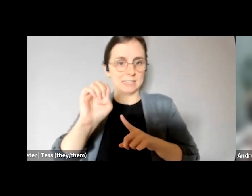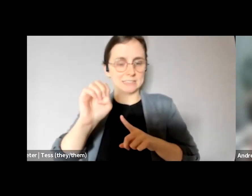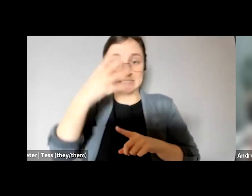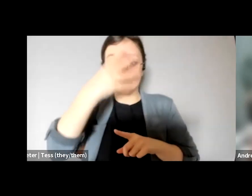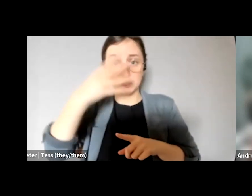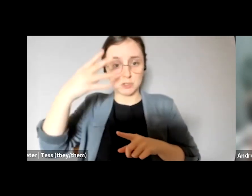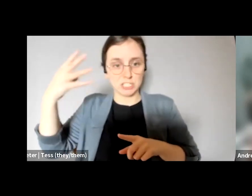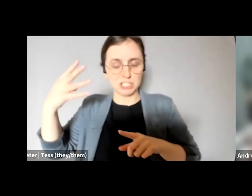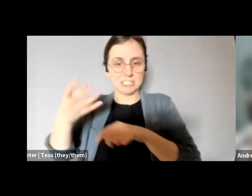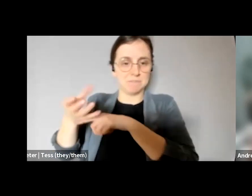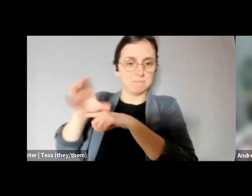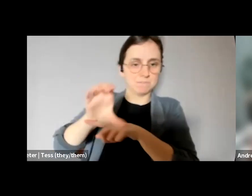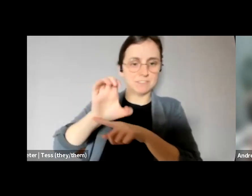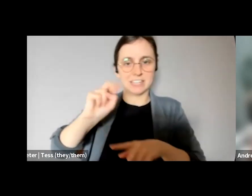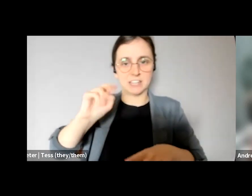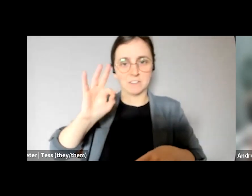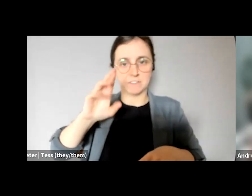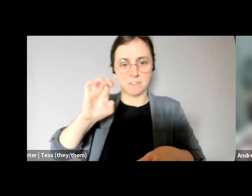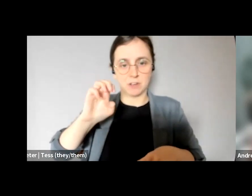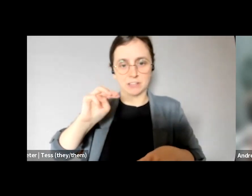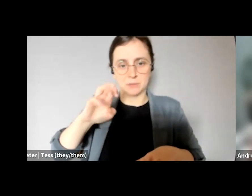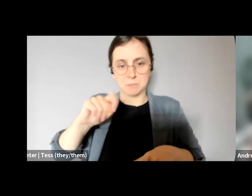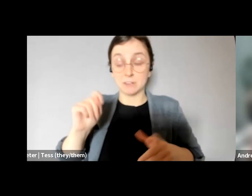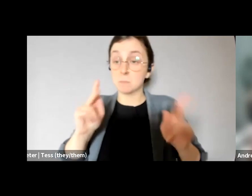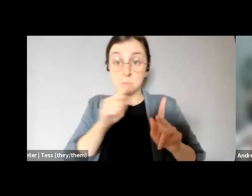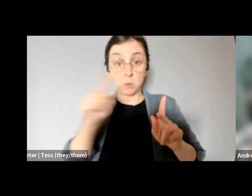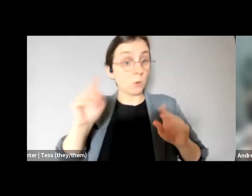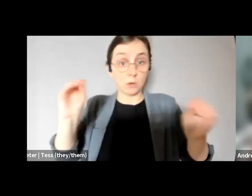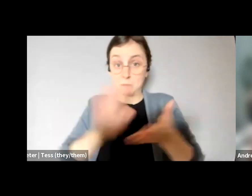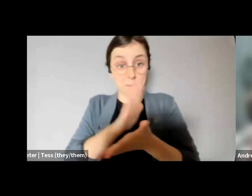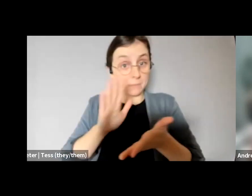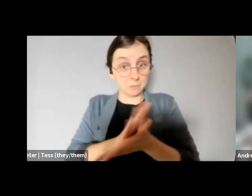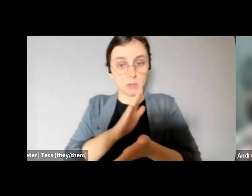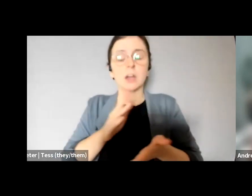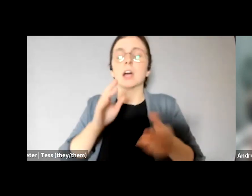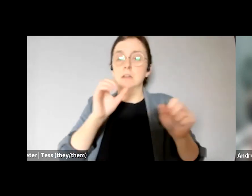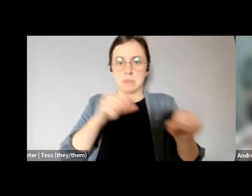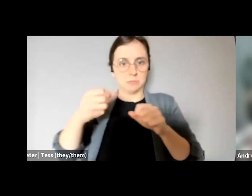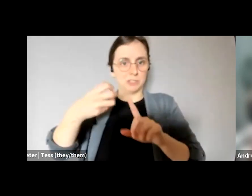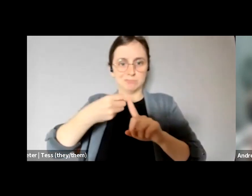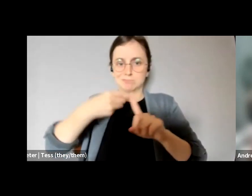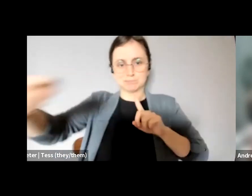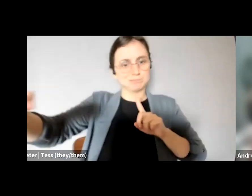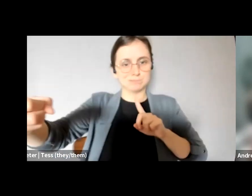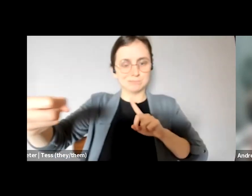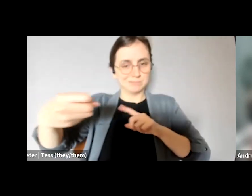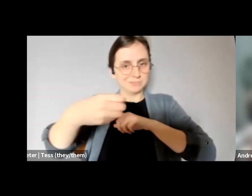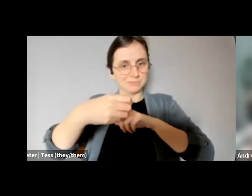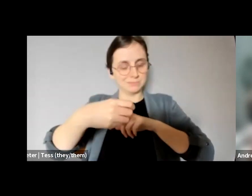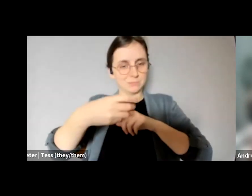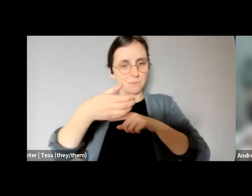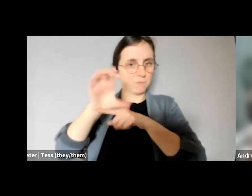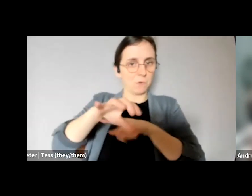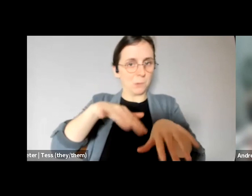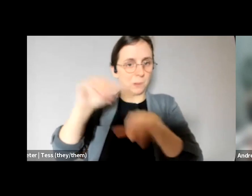right? So individuals who are undocumented could be subject to removal and deportation if there's information sharing,